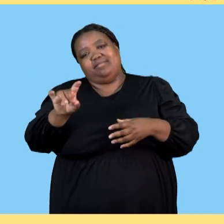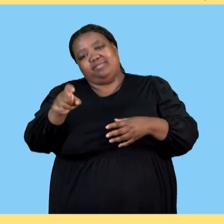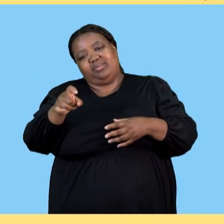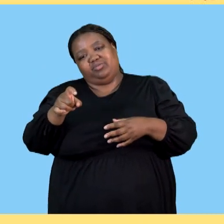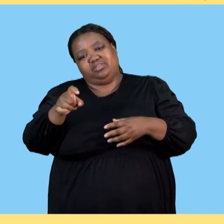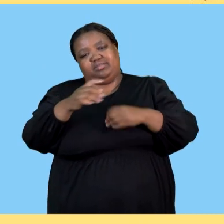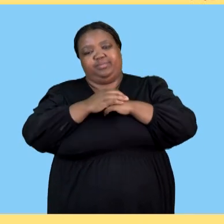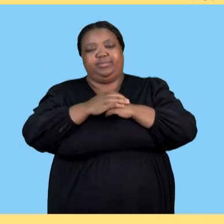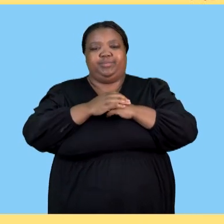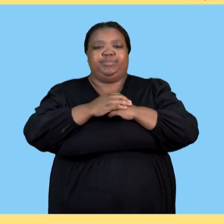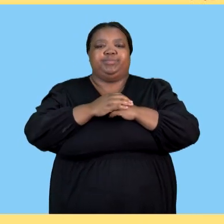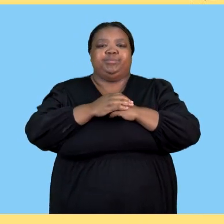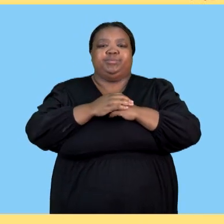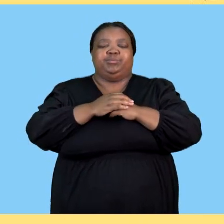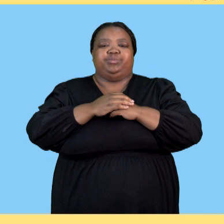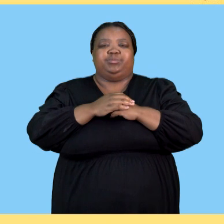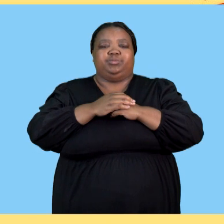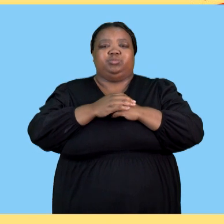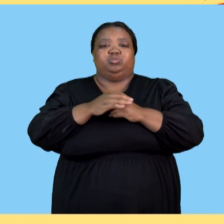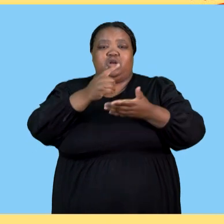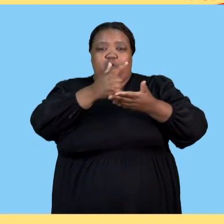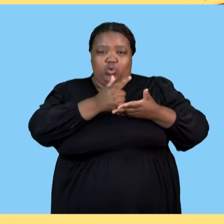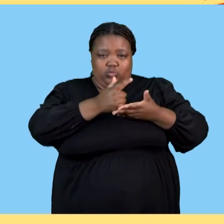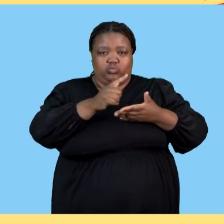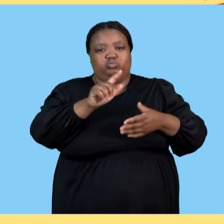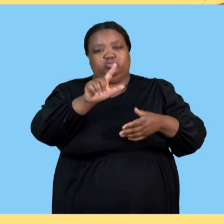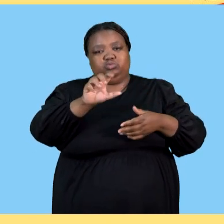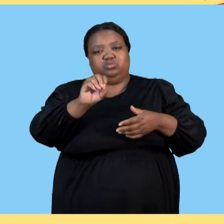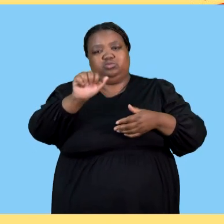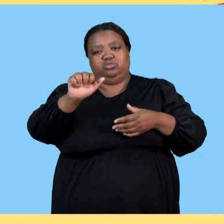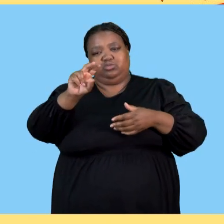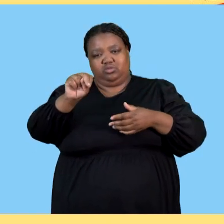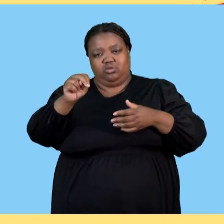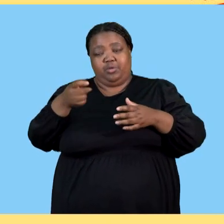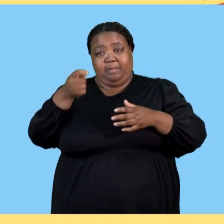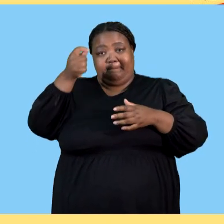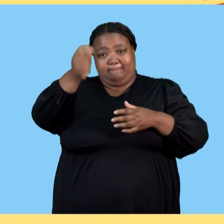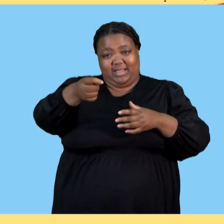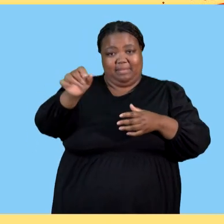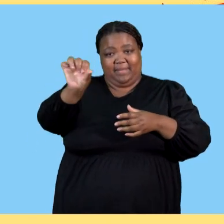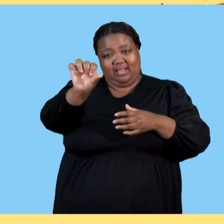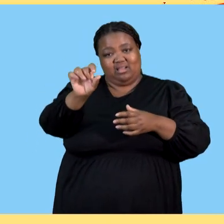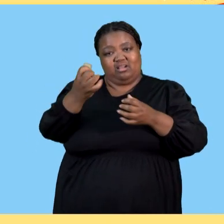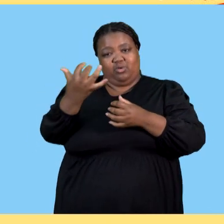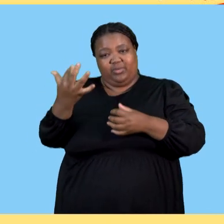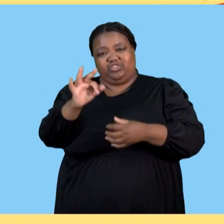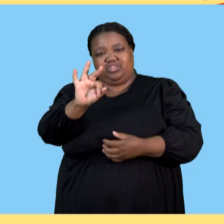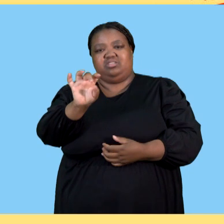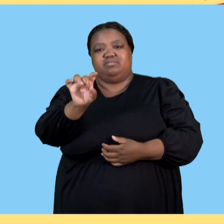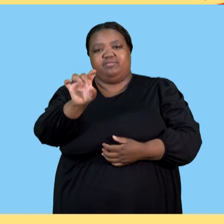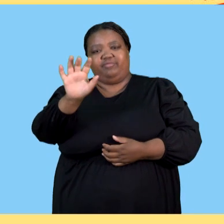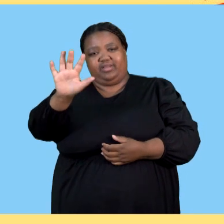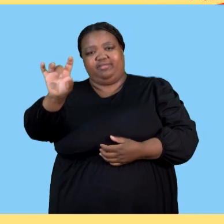it becomes 35,000 here. 35,000 becomes the loan